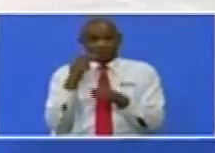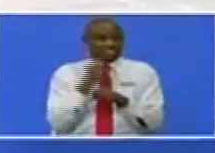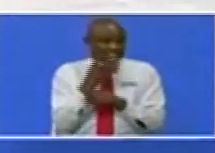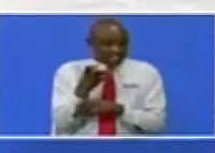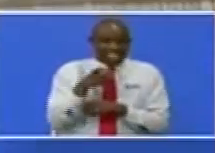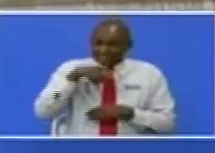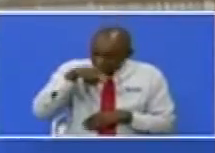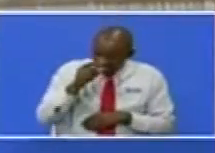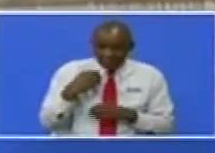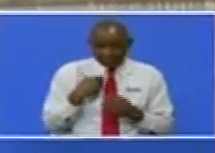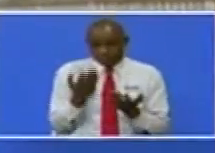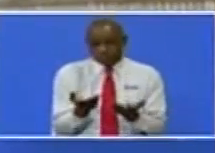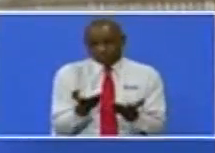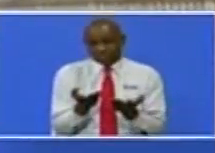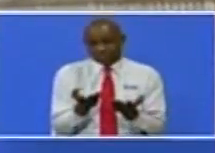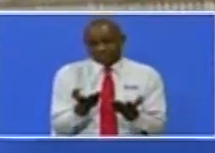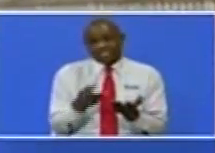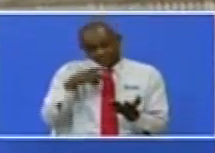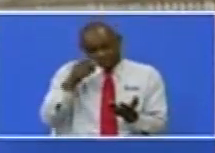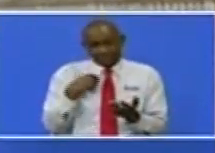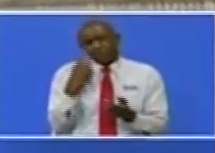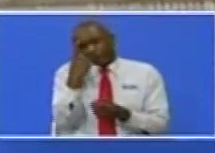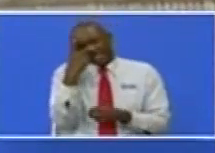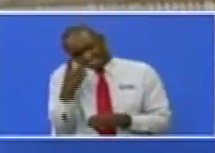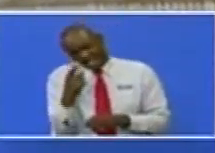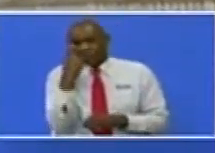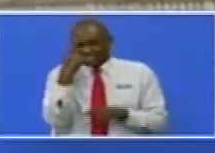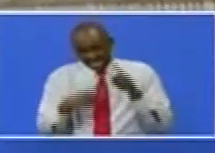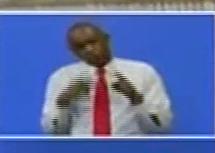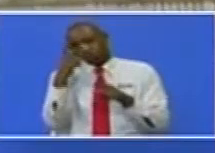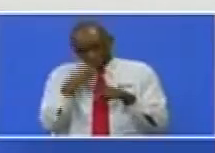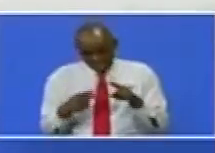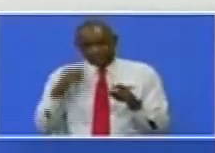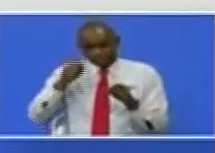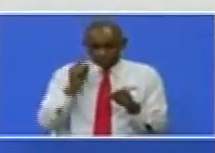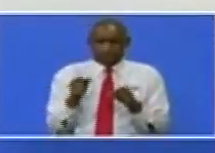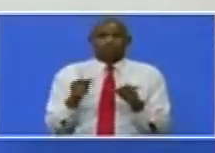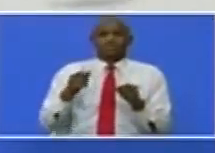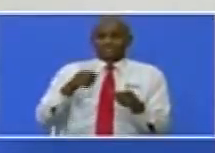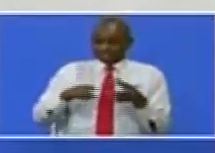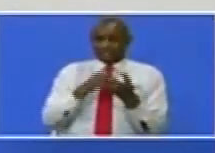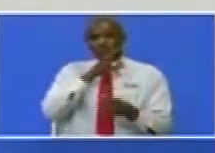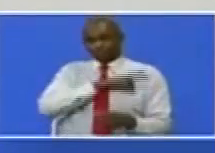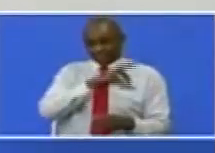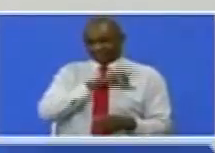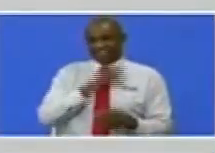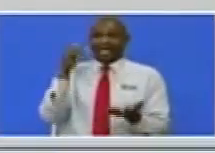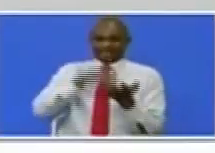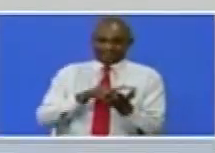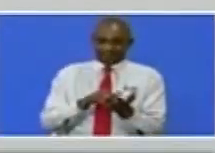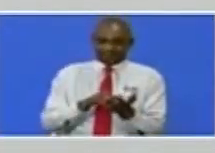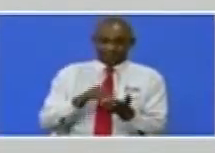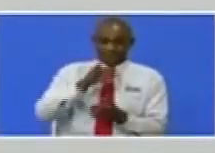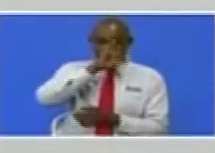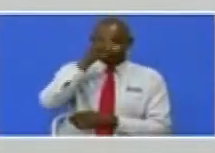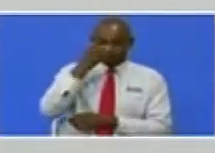year or maybe two before the airline can bounce back from turbulence to clear skies or profitability. Joy Doreen